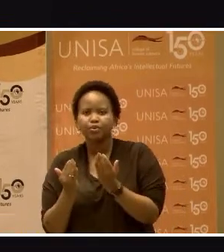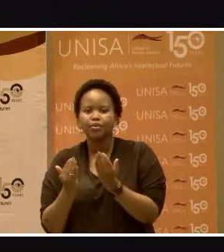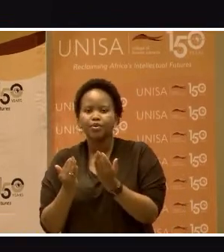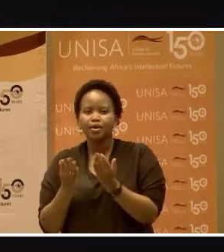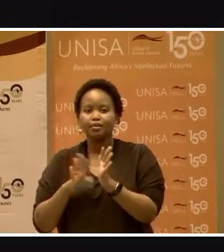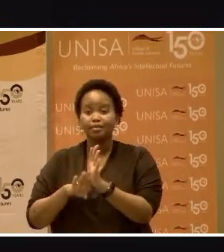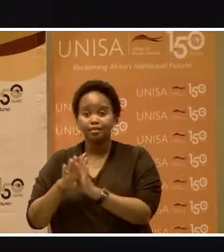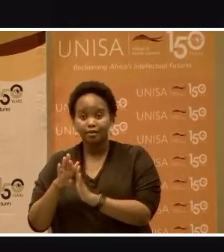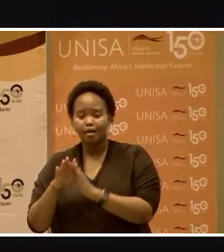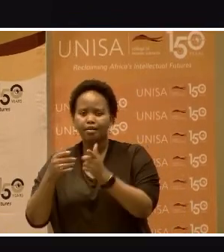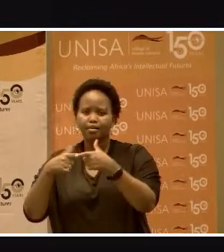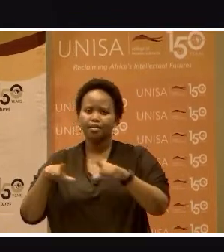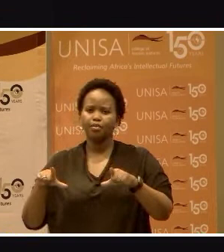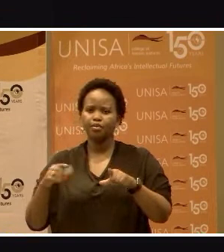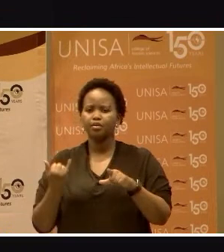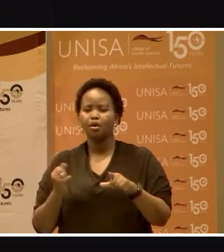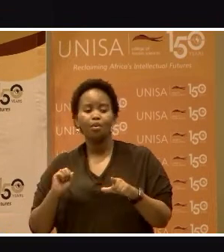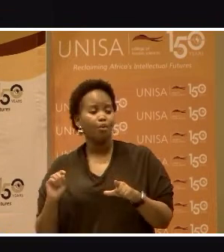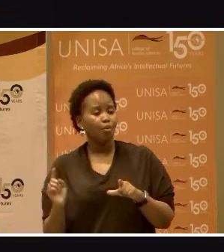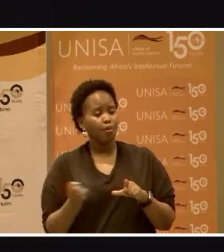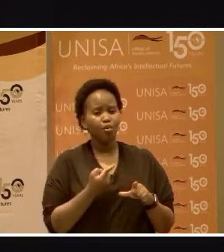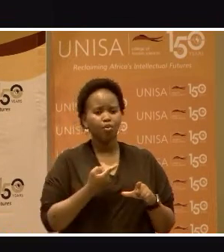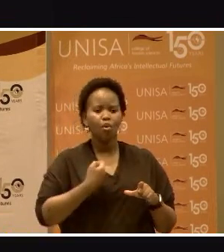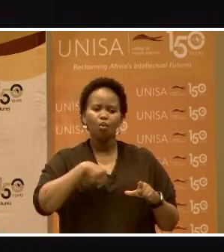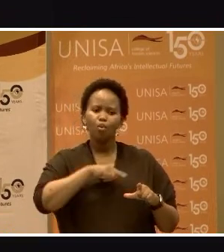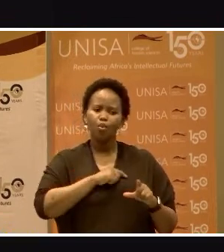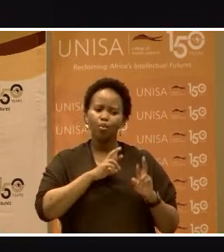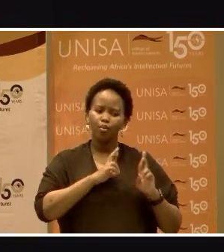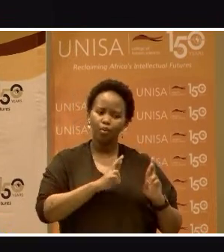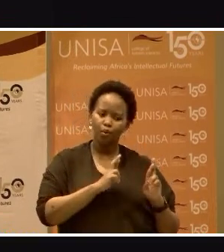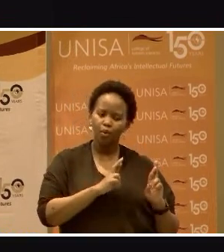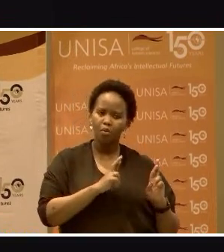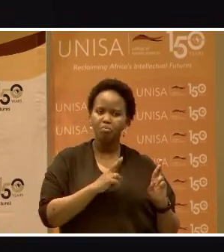these, I hope that